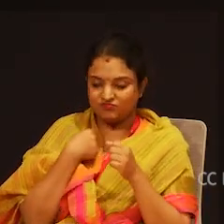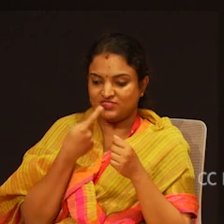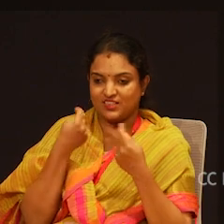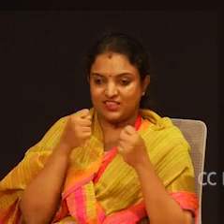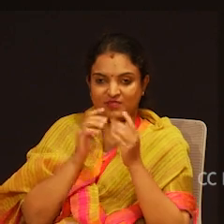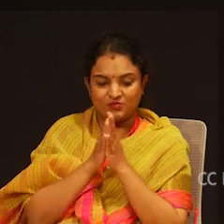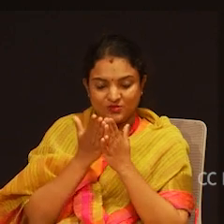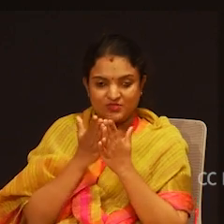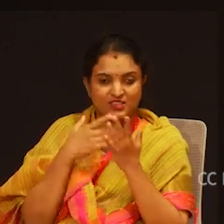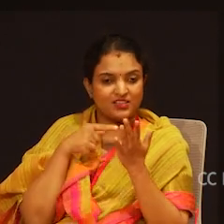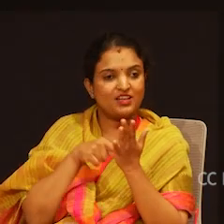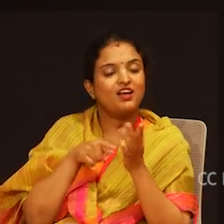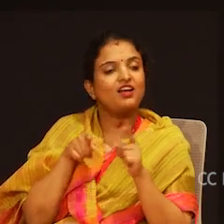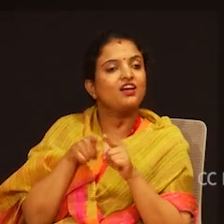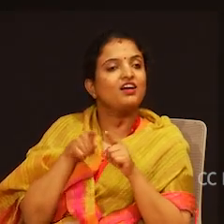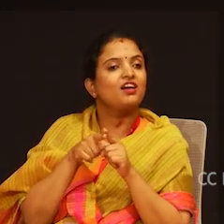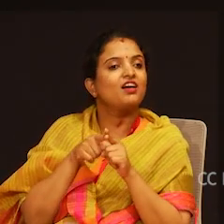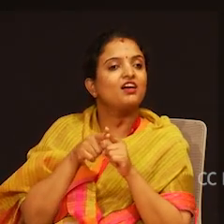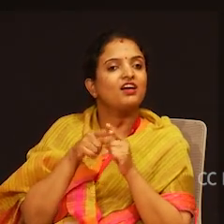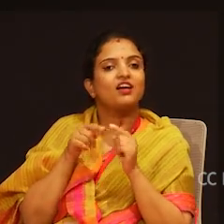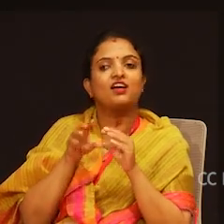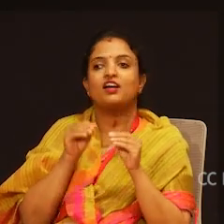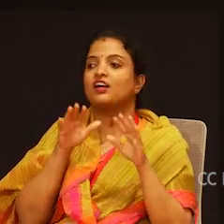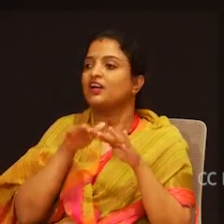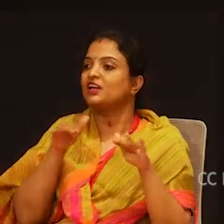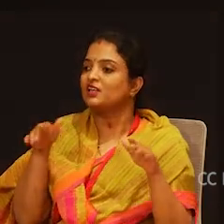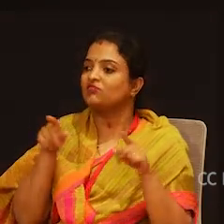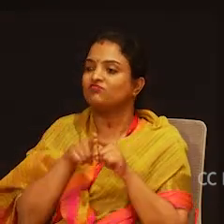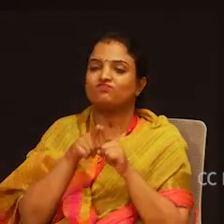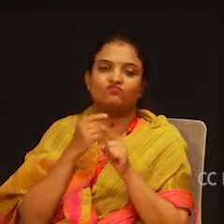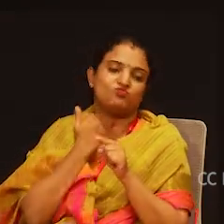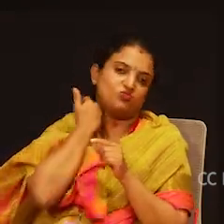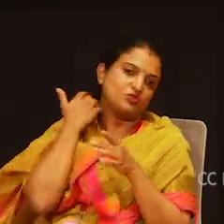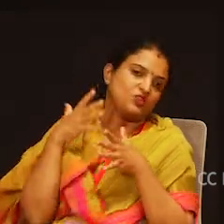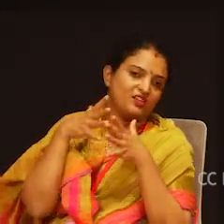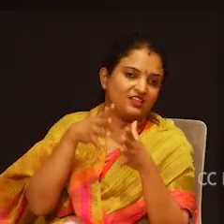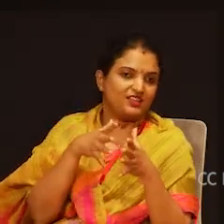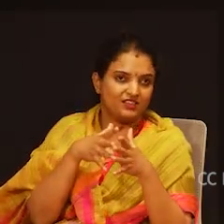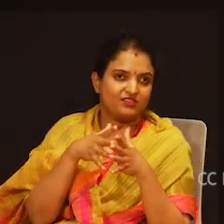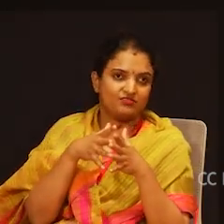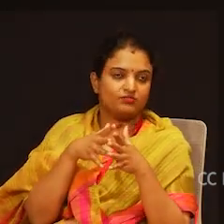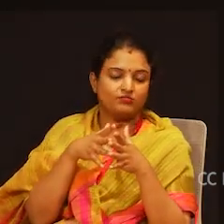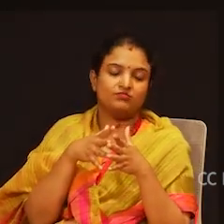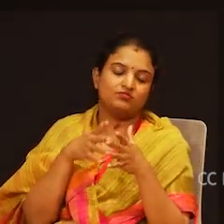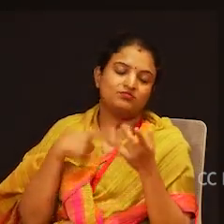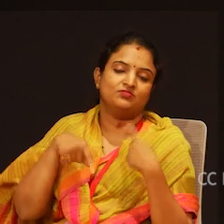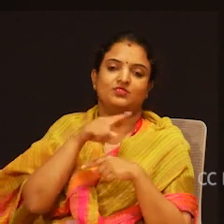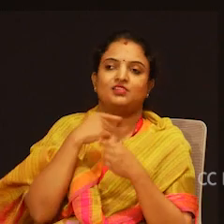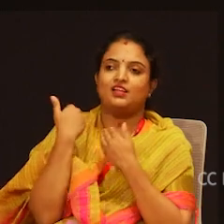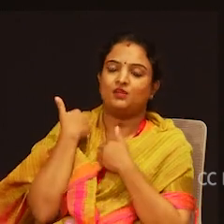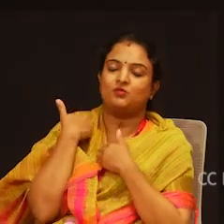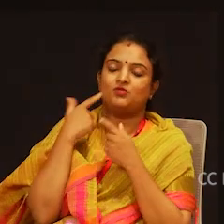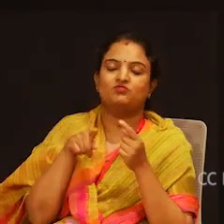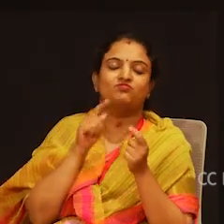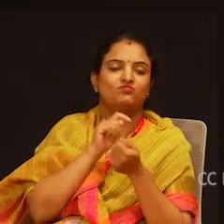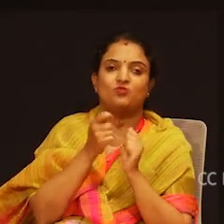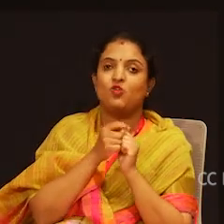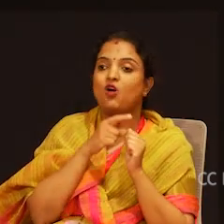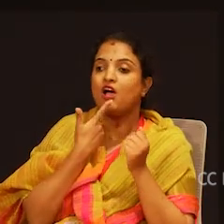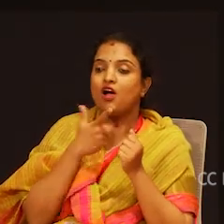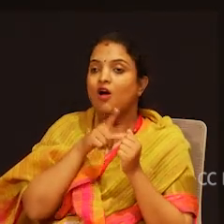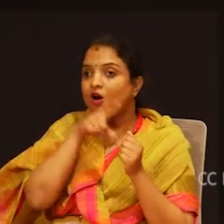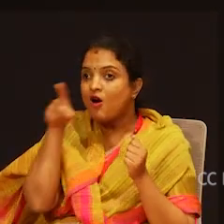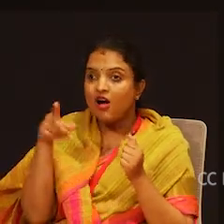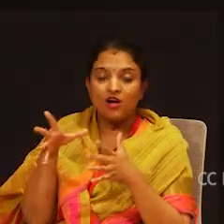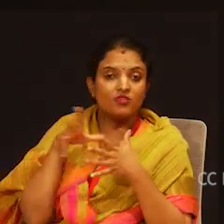textbooks that are making 9 out of 10 children say that it is boring, it's a wake-up call. Well, it's not all children